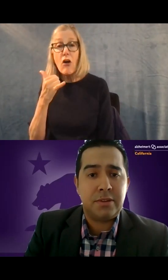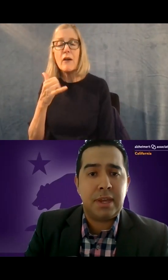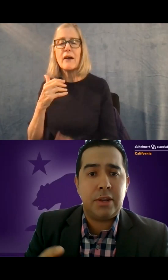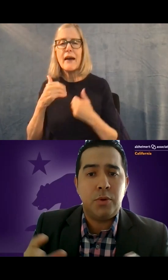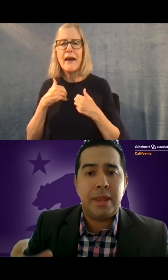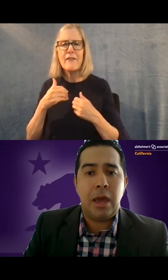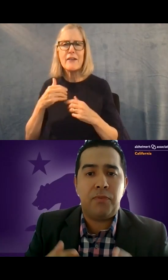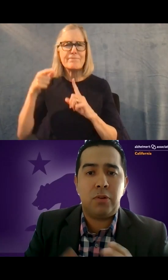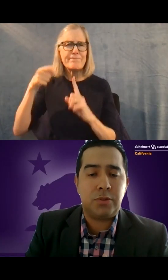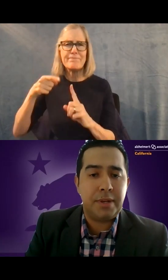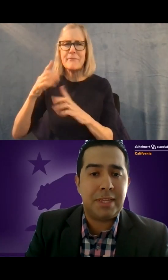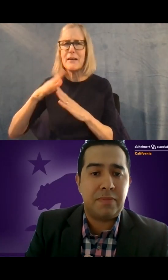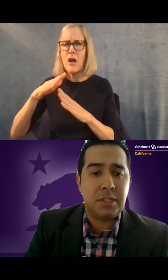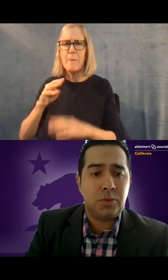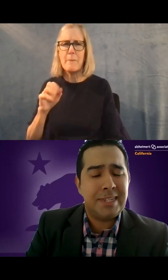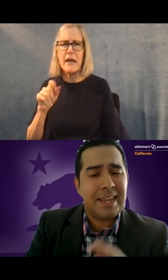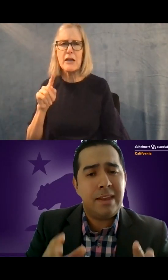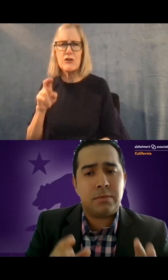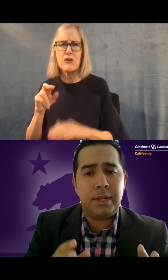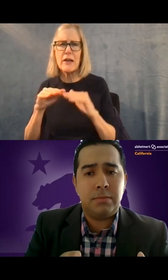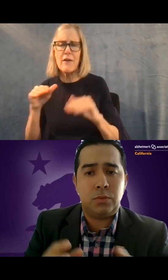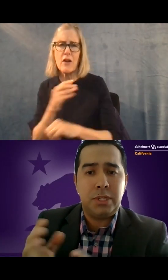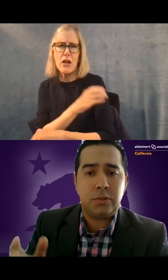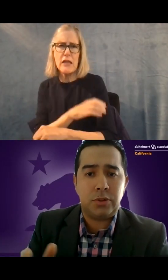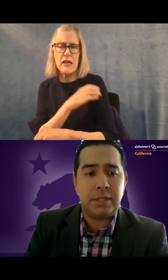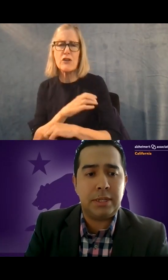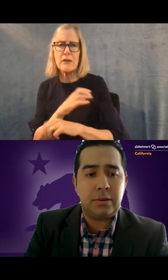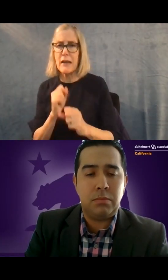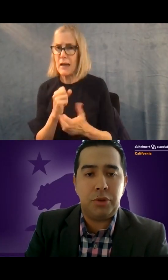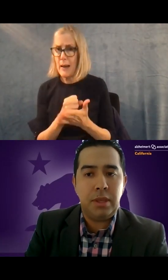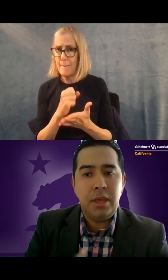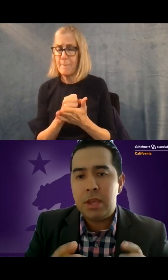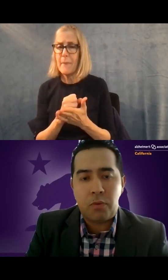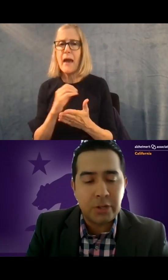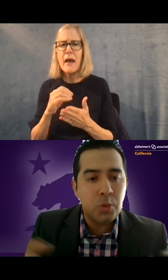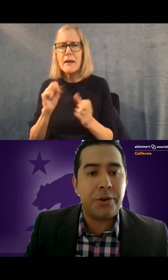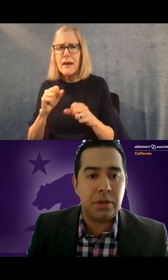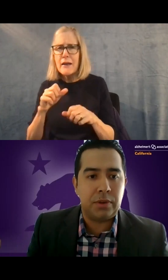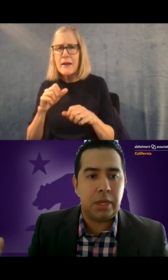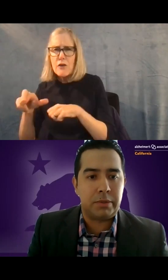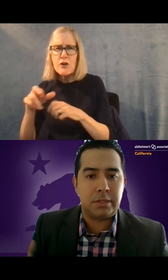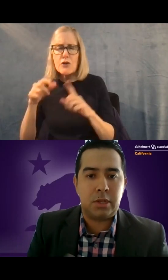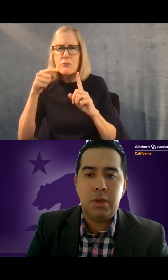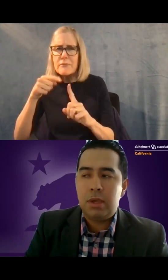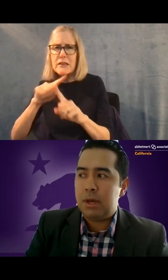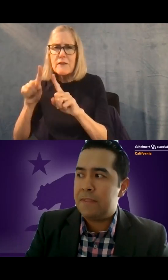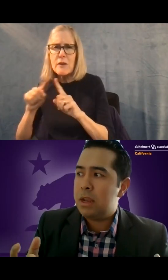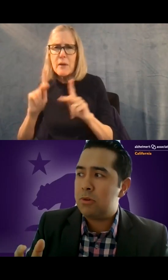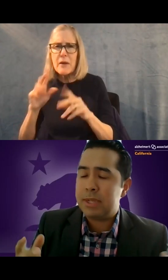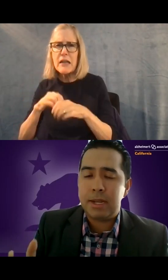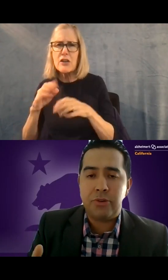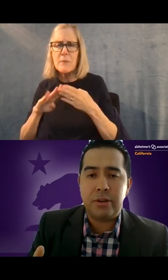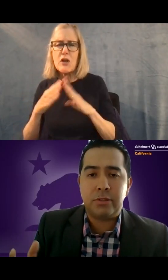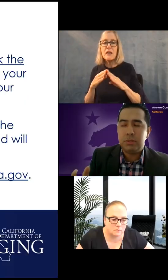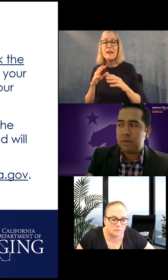on the other side who can help folks through any type of situation and direct them to resources in their community in over 200 different languages. So that number